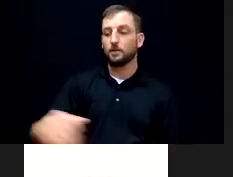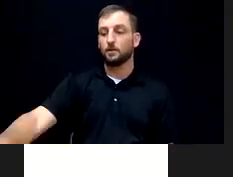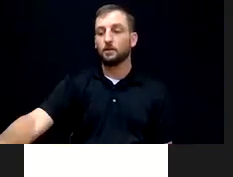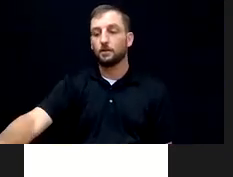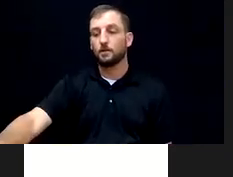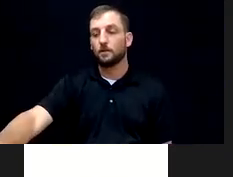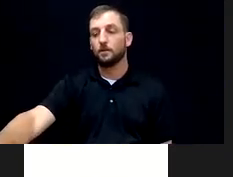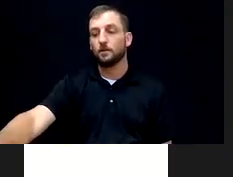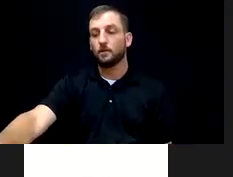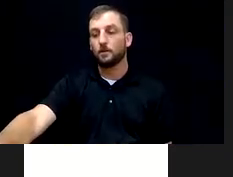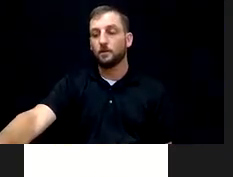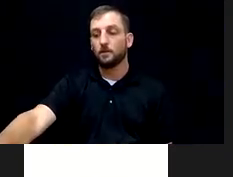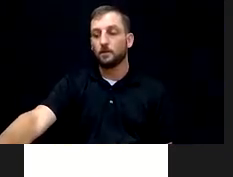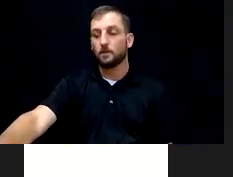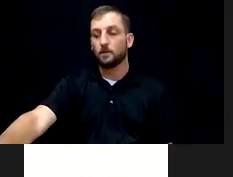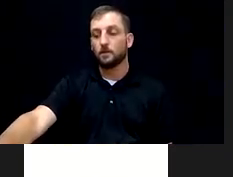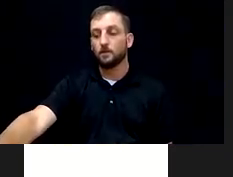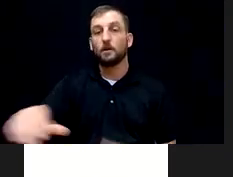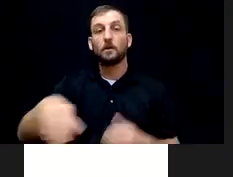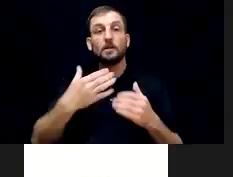Next, Berger Parish Community College.